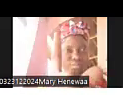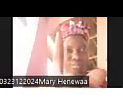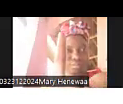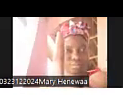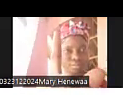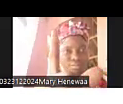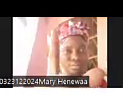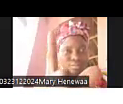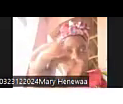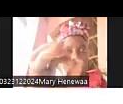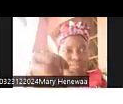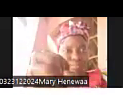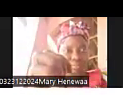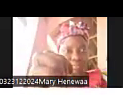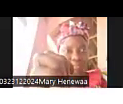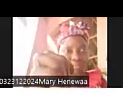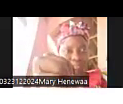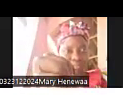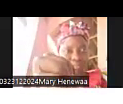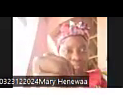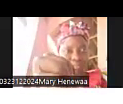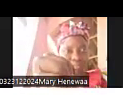A-B-L-E. Good.